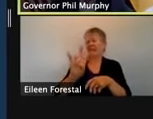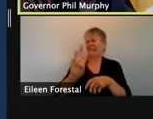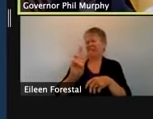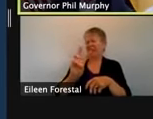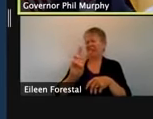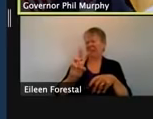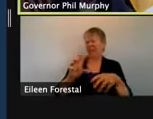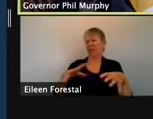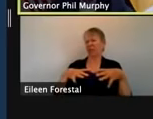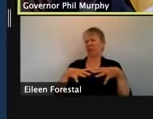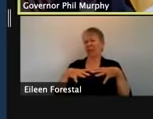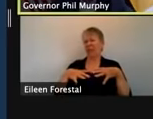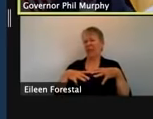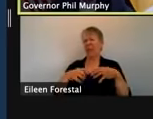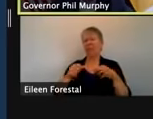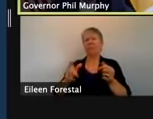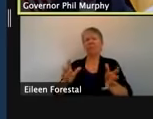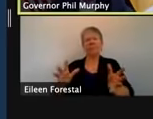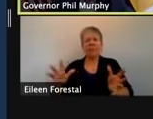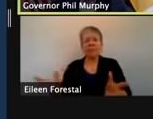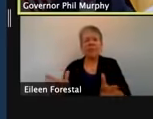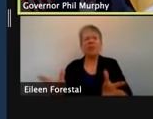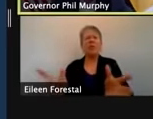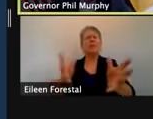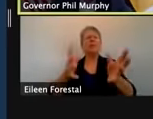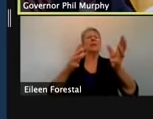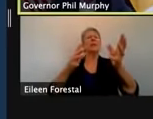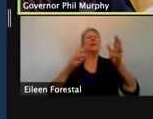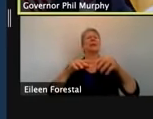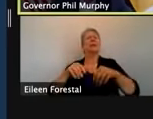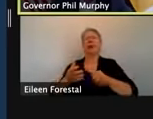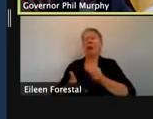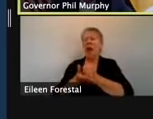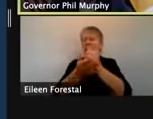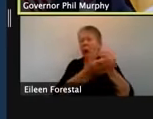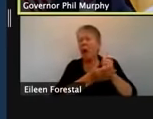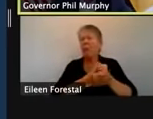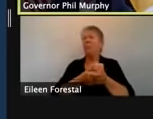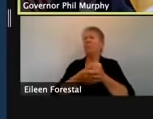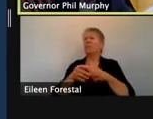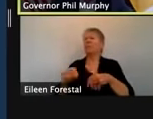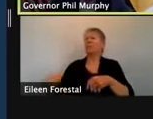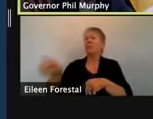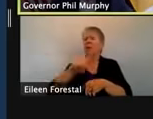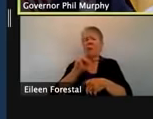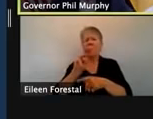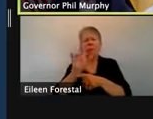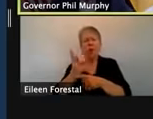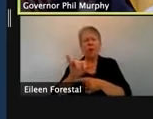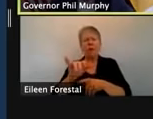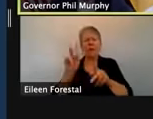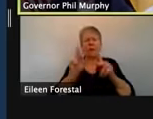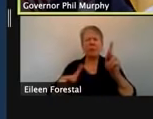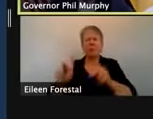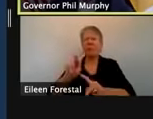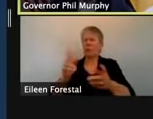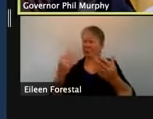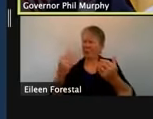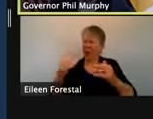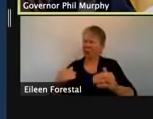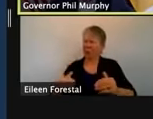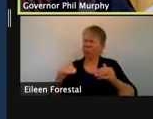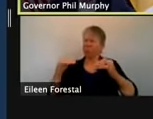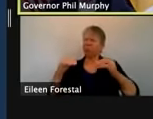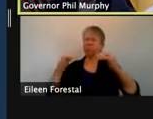Jersey City schools and earned numerous accolades, including being named one of Jersey Journal's Women of Achievement.